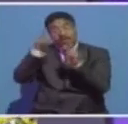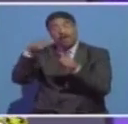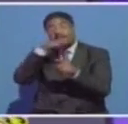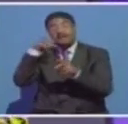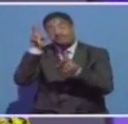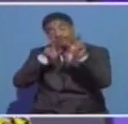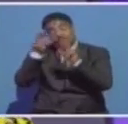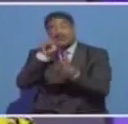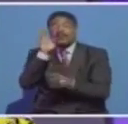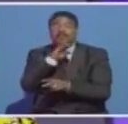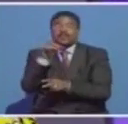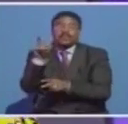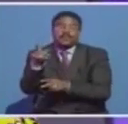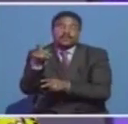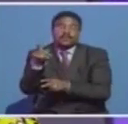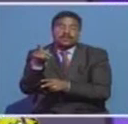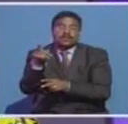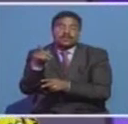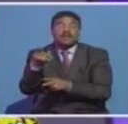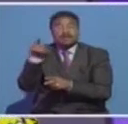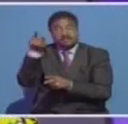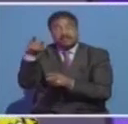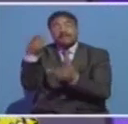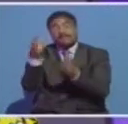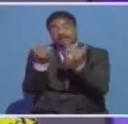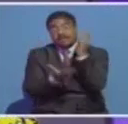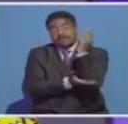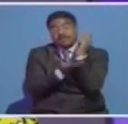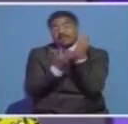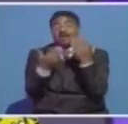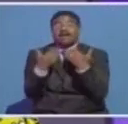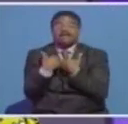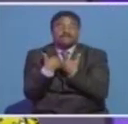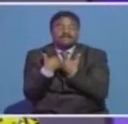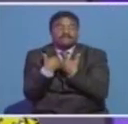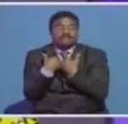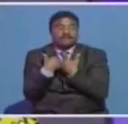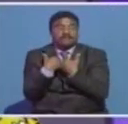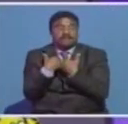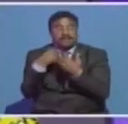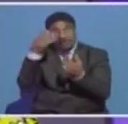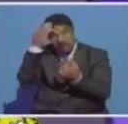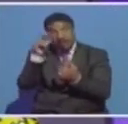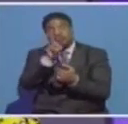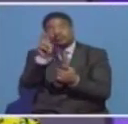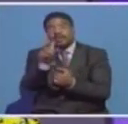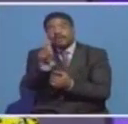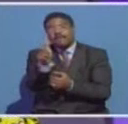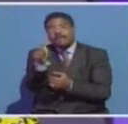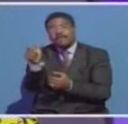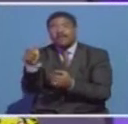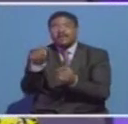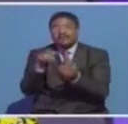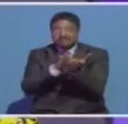has recovered the crop because they benefited from the pesticide that was donated through the